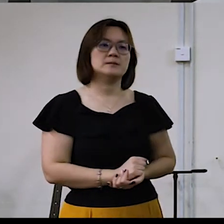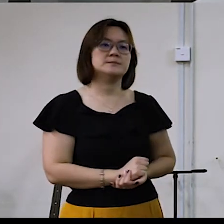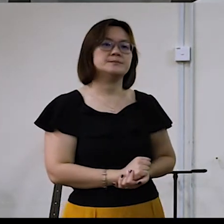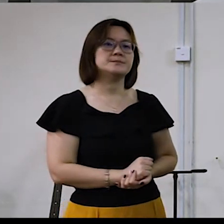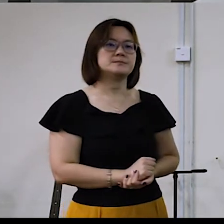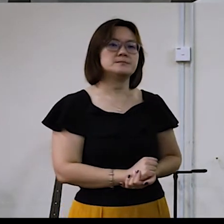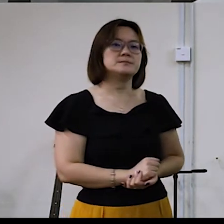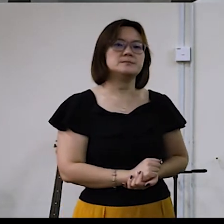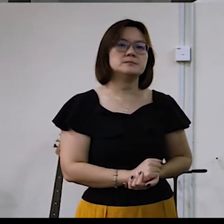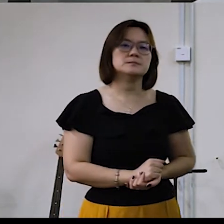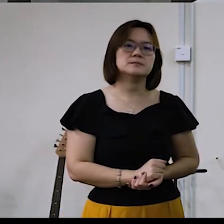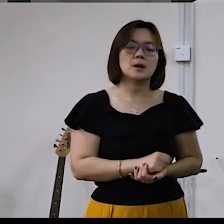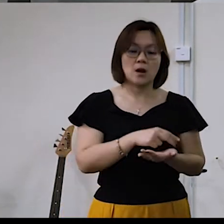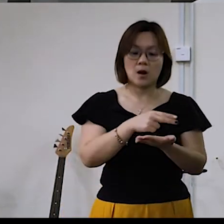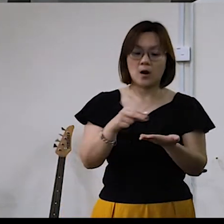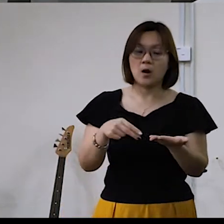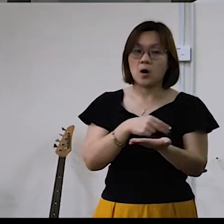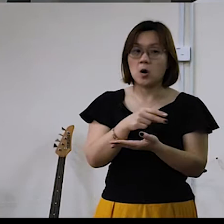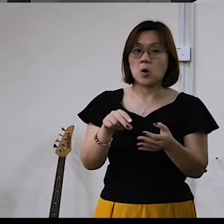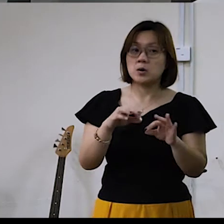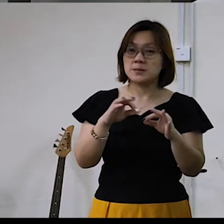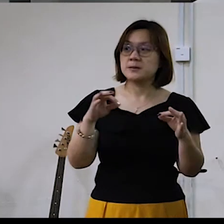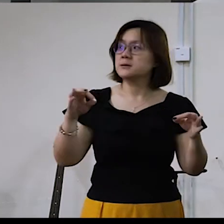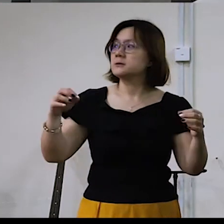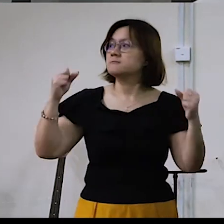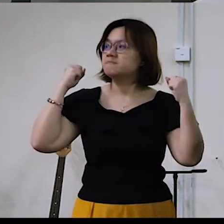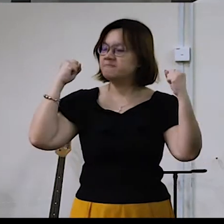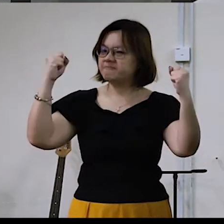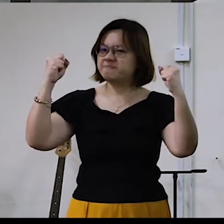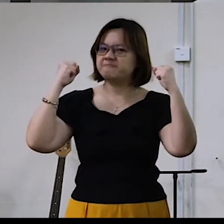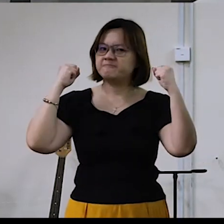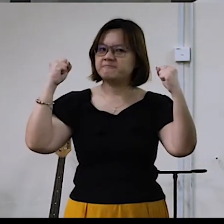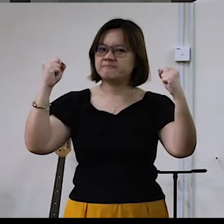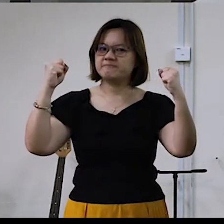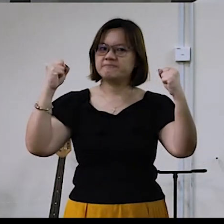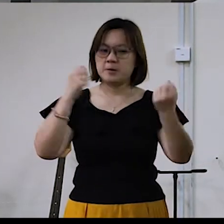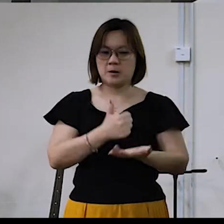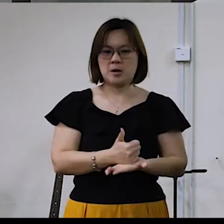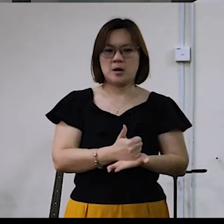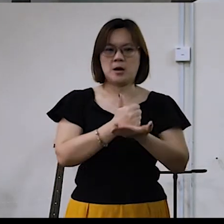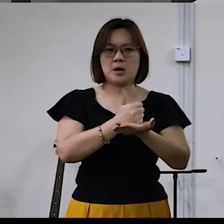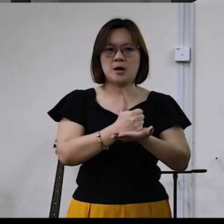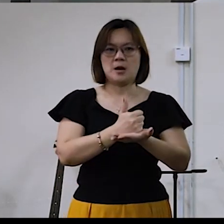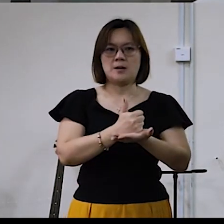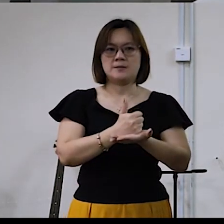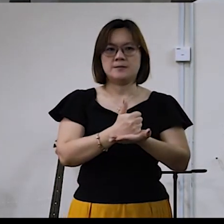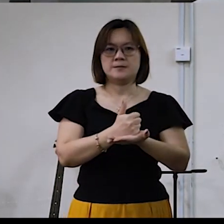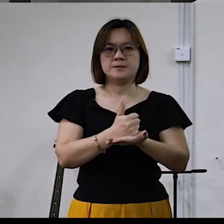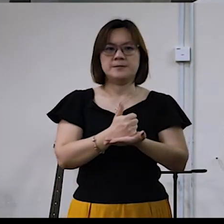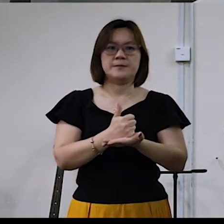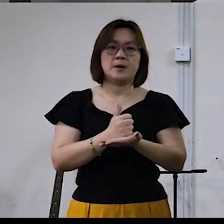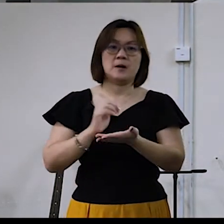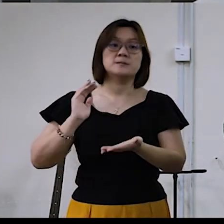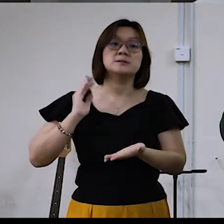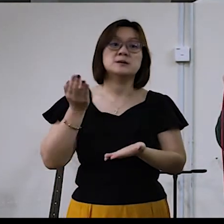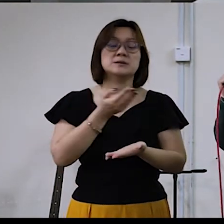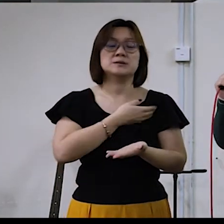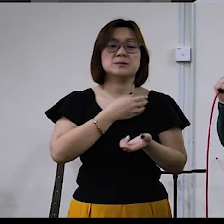The Holy Spirit is the powerful one. Everybody say powerful. He is.